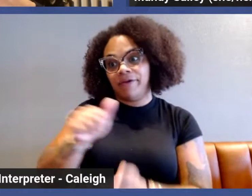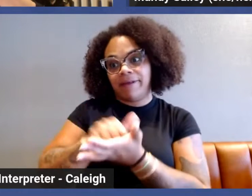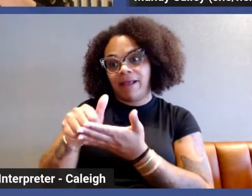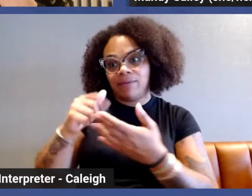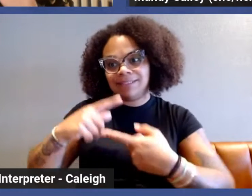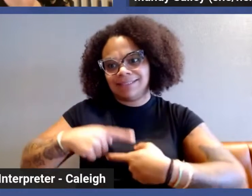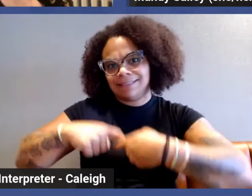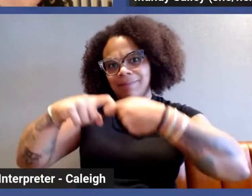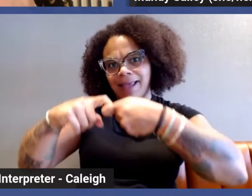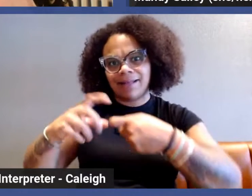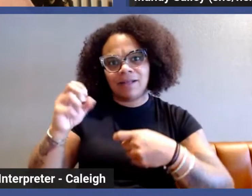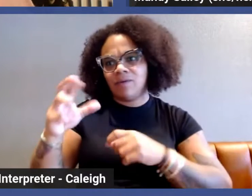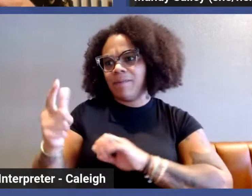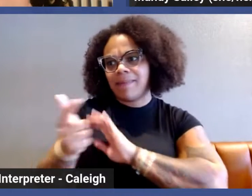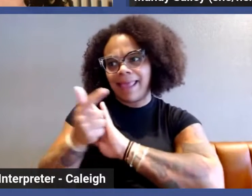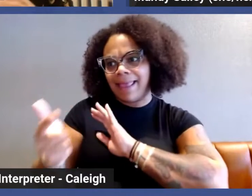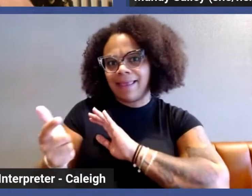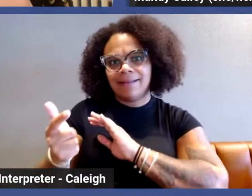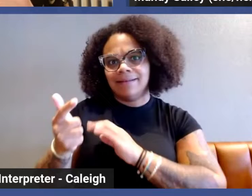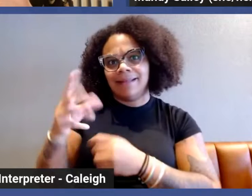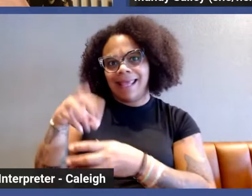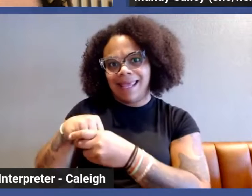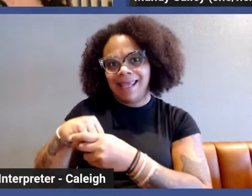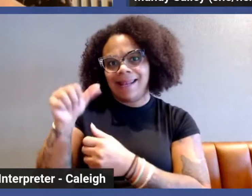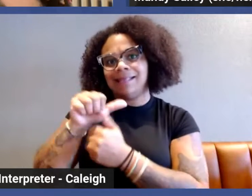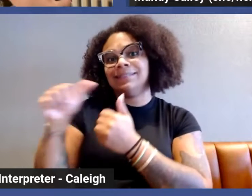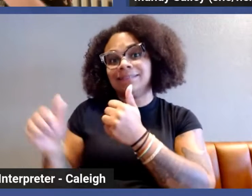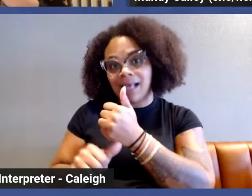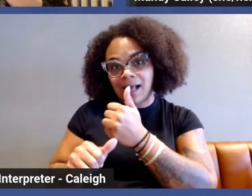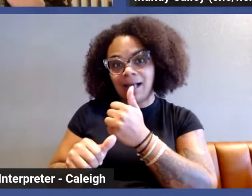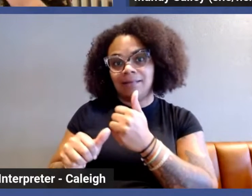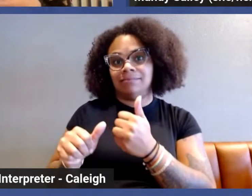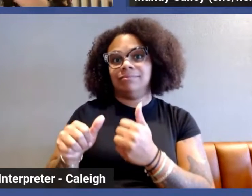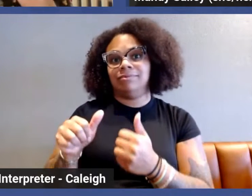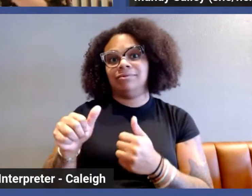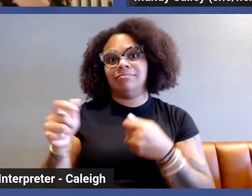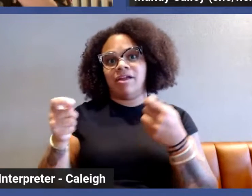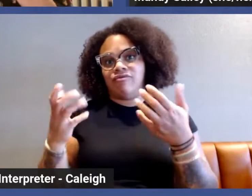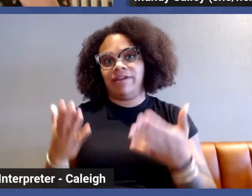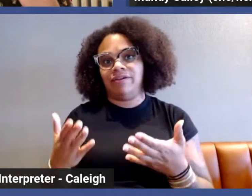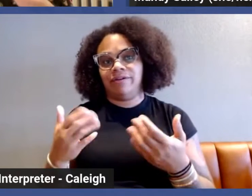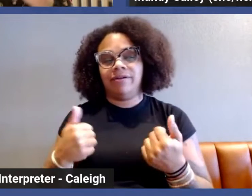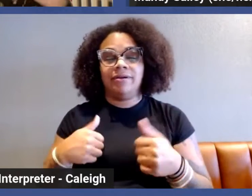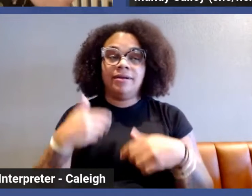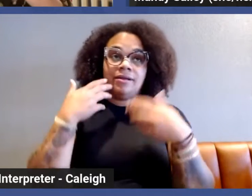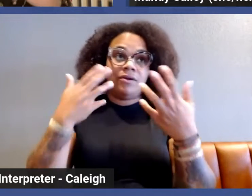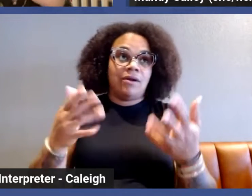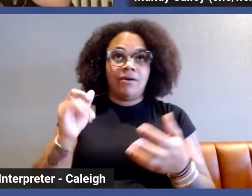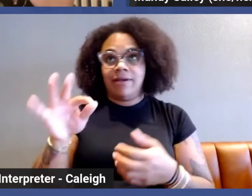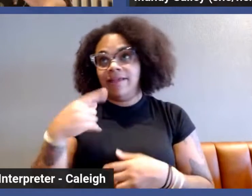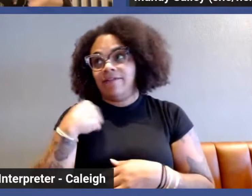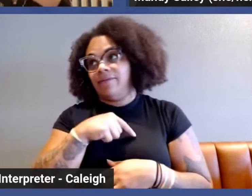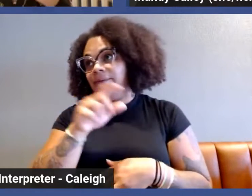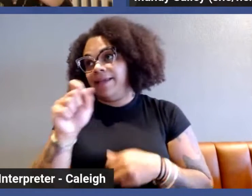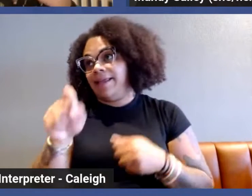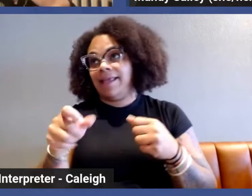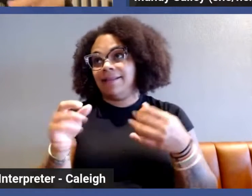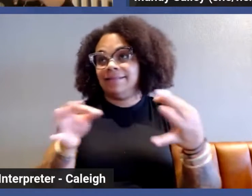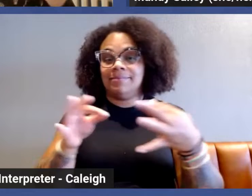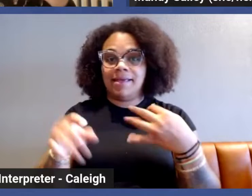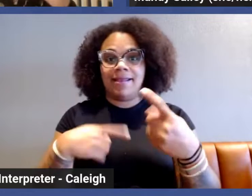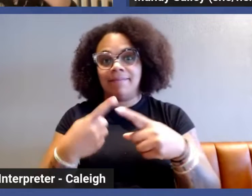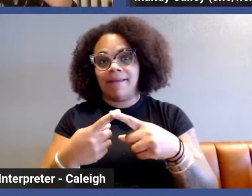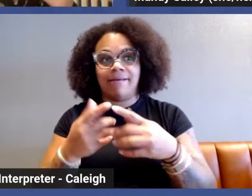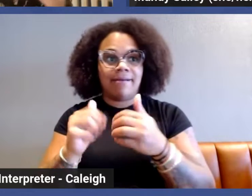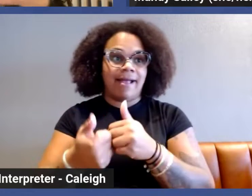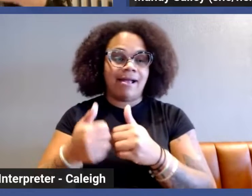banned by a sub moderator. And I mean, that's, if we get into what makes Reddit kind of a different beast in terms